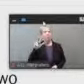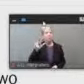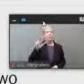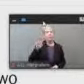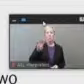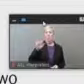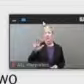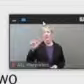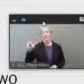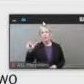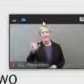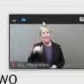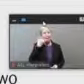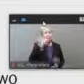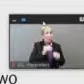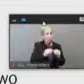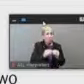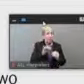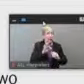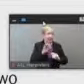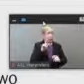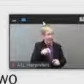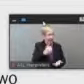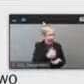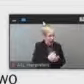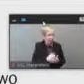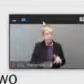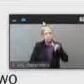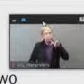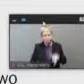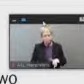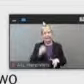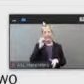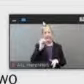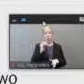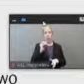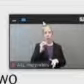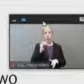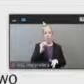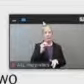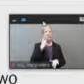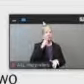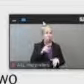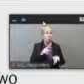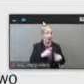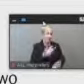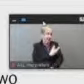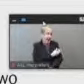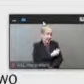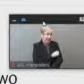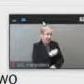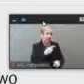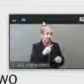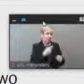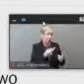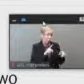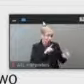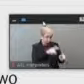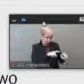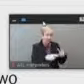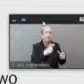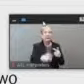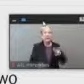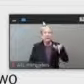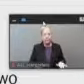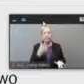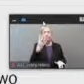1-855-600-3453. You need to press 0 for vaccine questions and then 4 for tech support. And if you